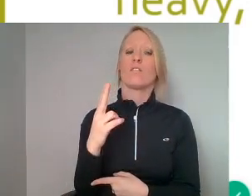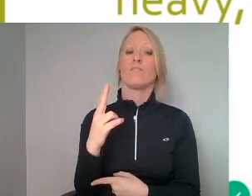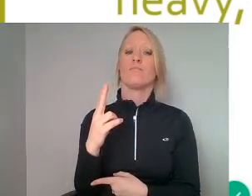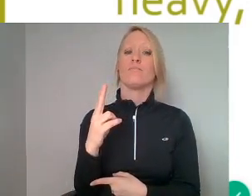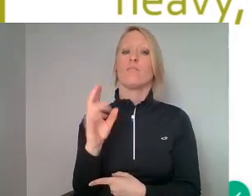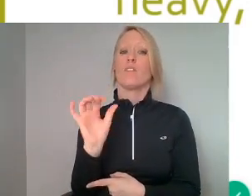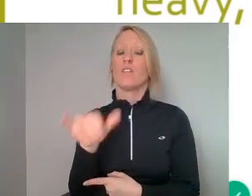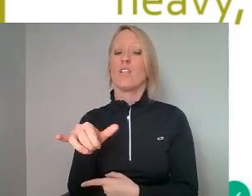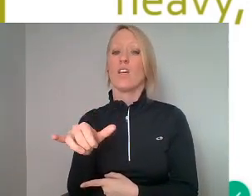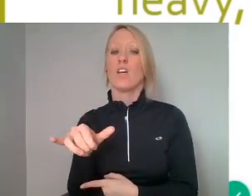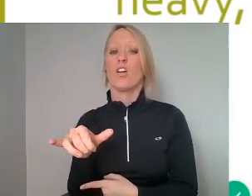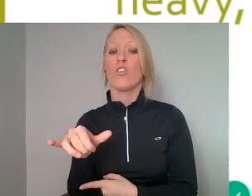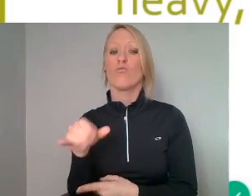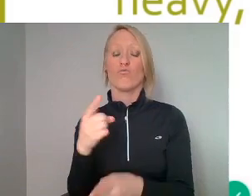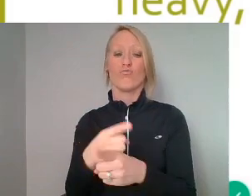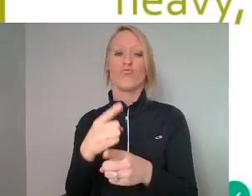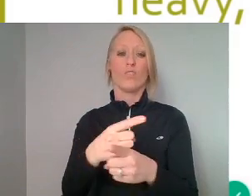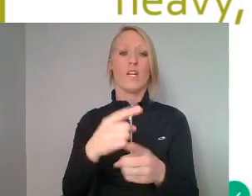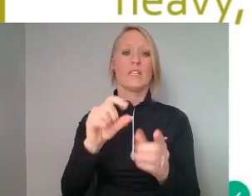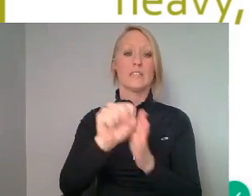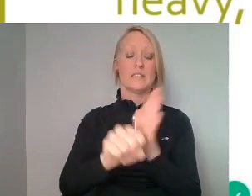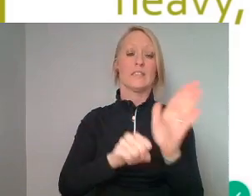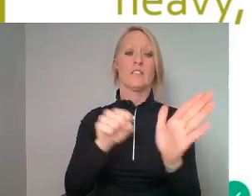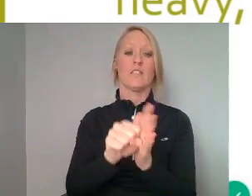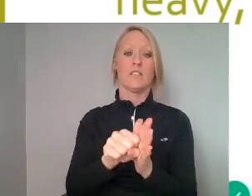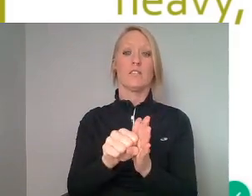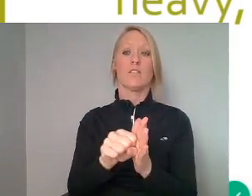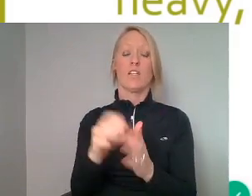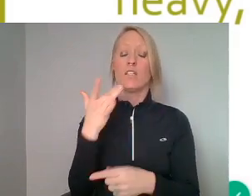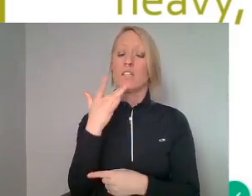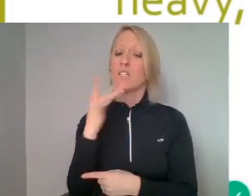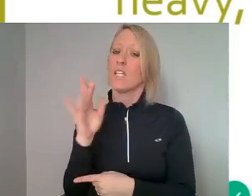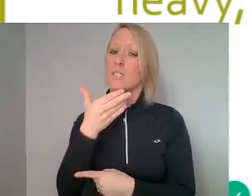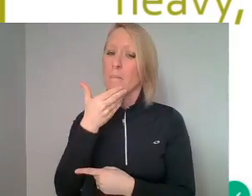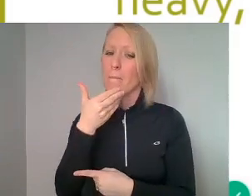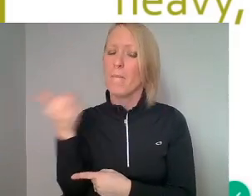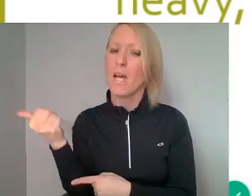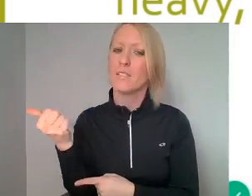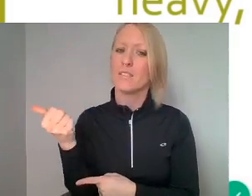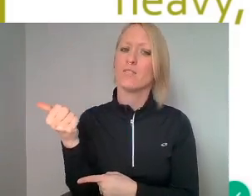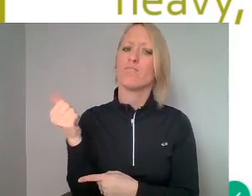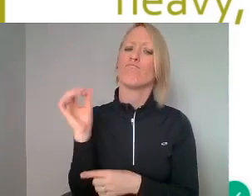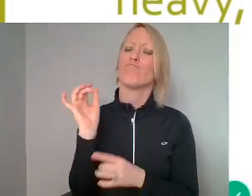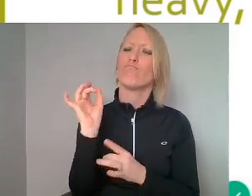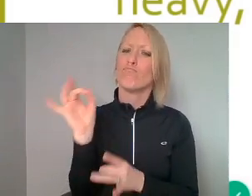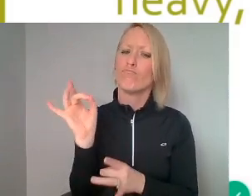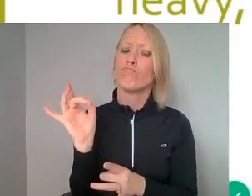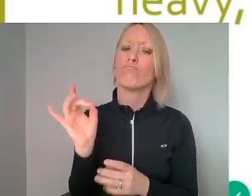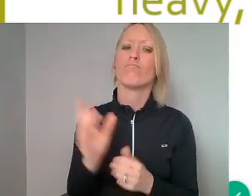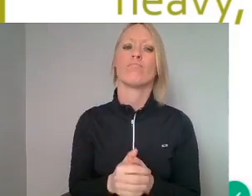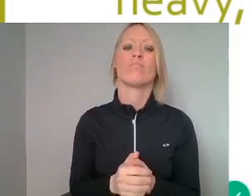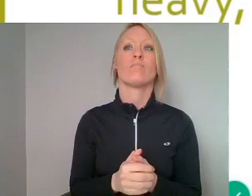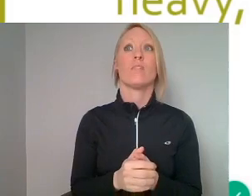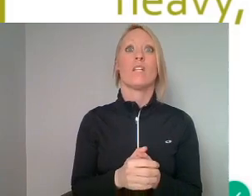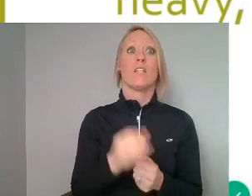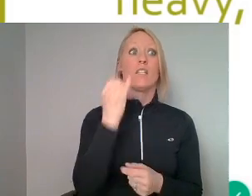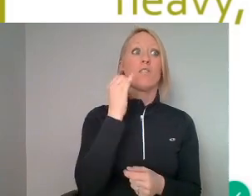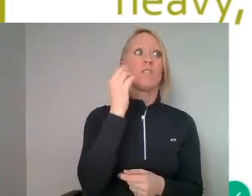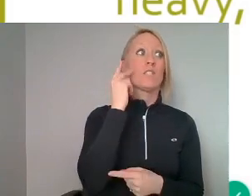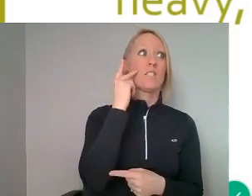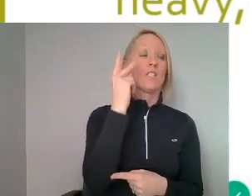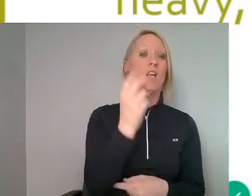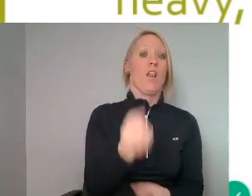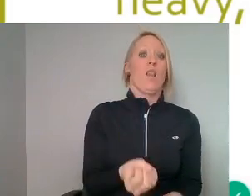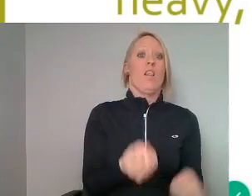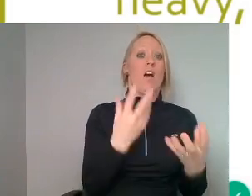the right size. It's going to taste the best. So that's kind of when you want to buy things is when you're seeing a lot of them. So knowing